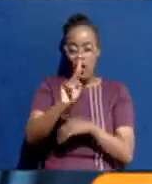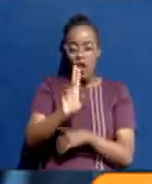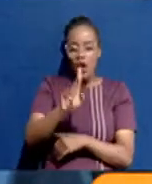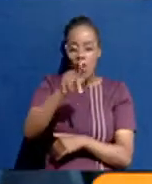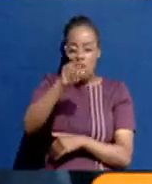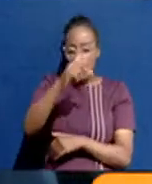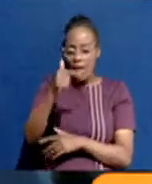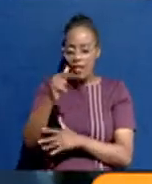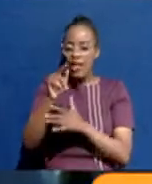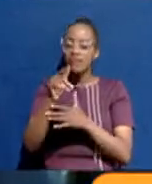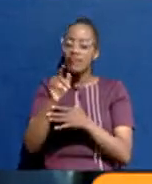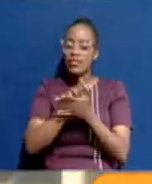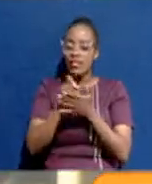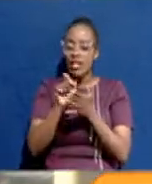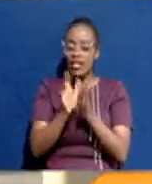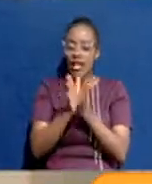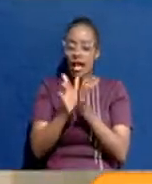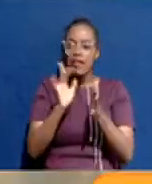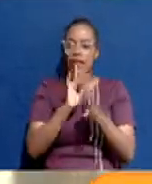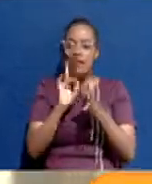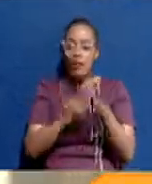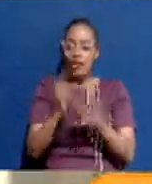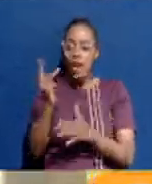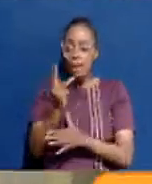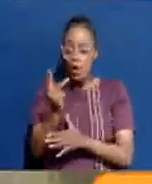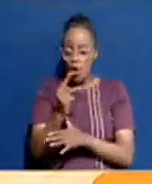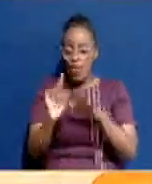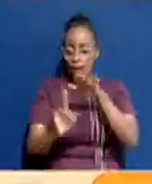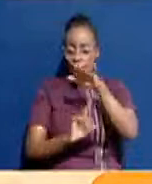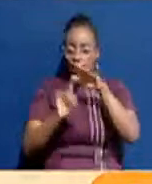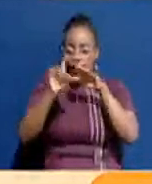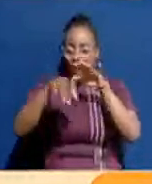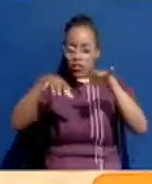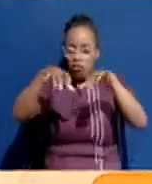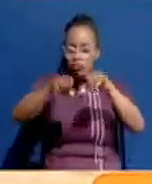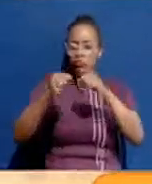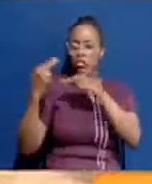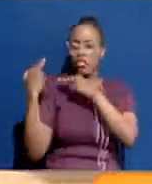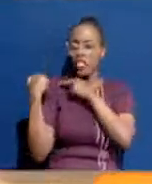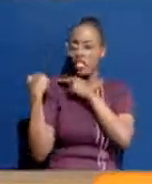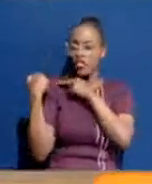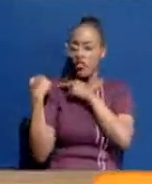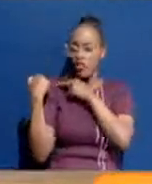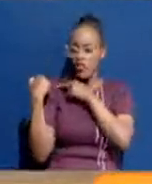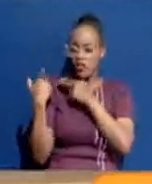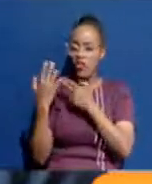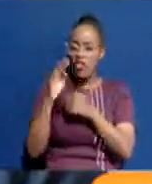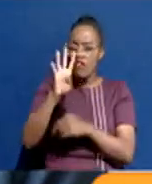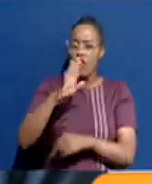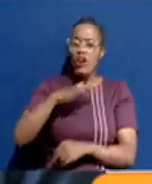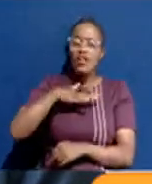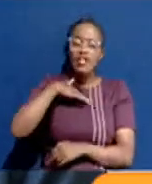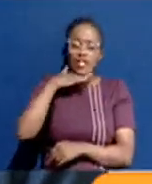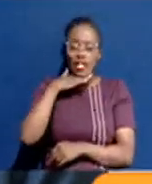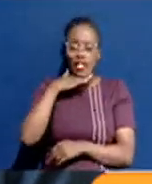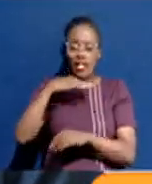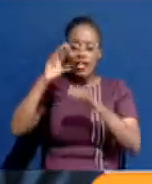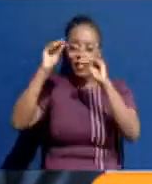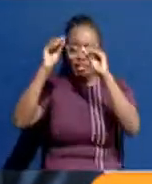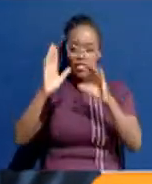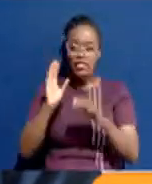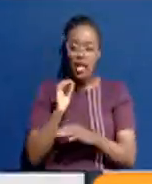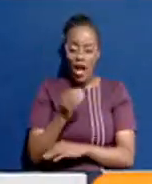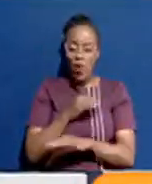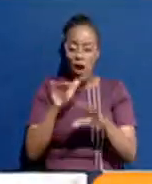Secretary General Akelo Misori says the two ministries must take full responsibility for the four deaths. Our teacher, a